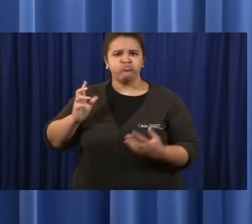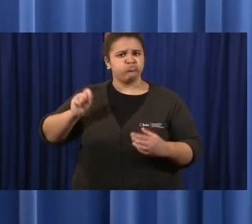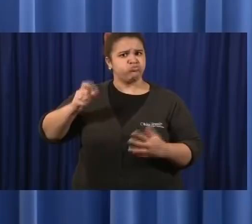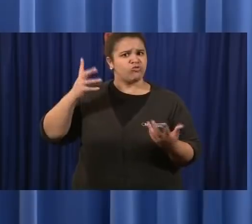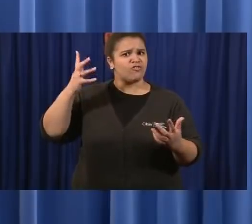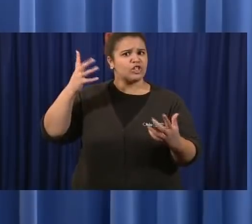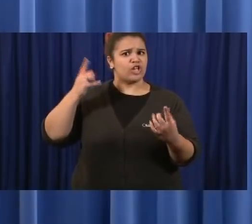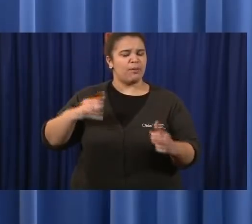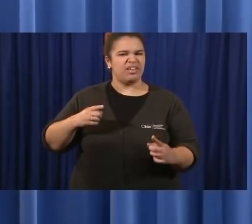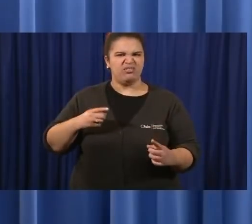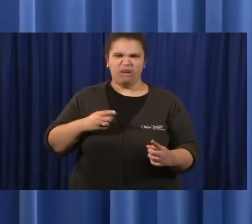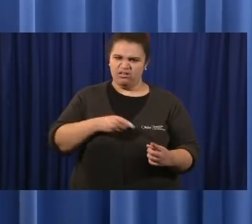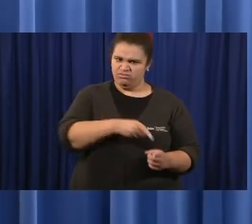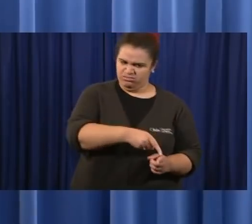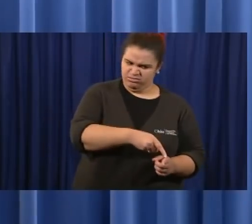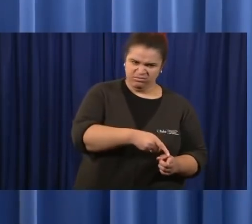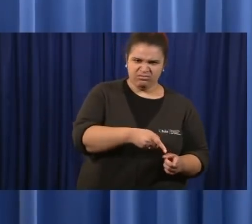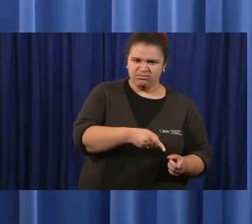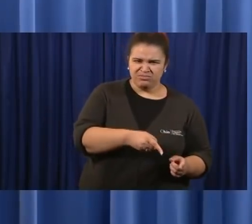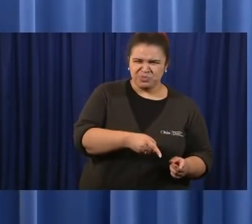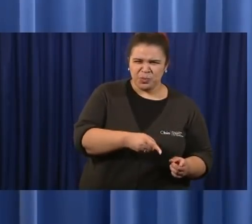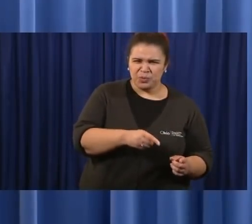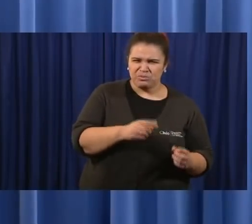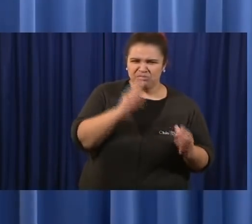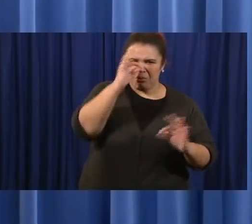I would say that's not what should have happened.